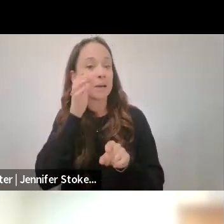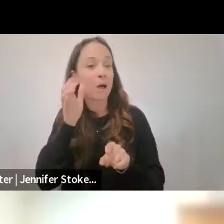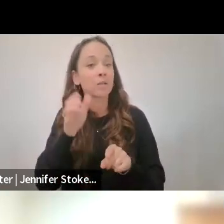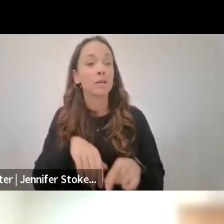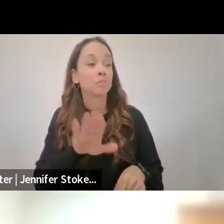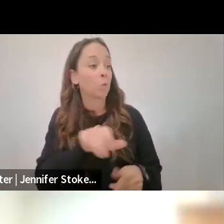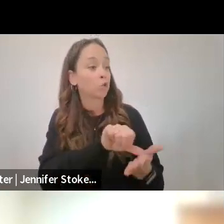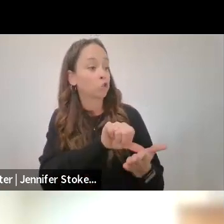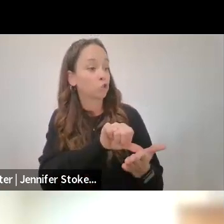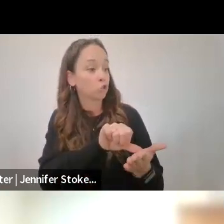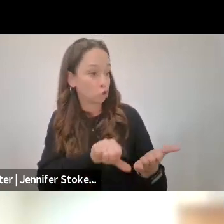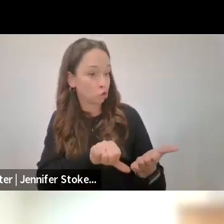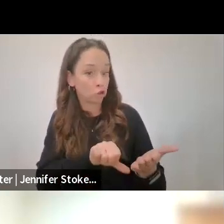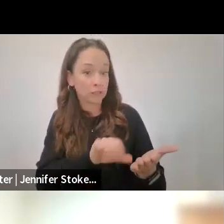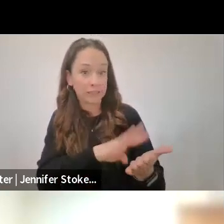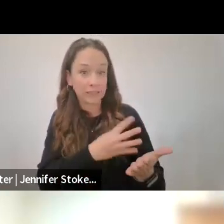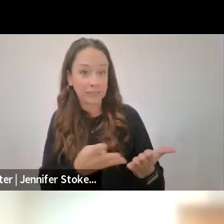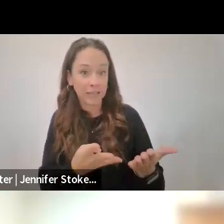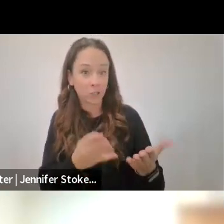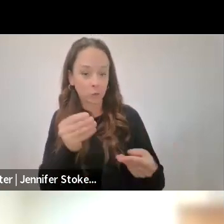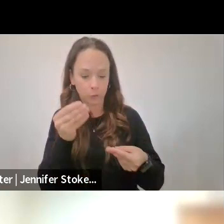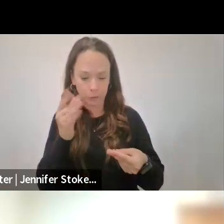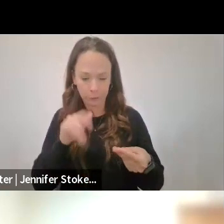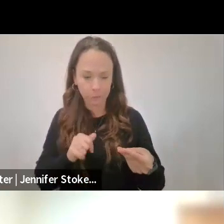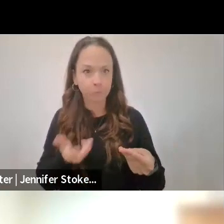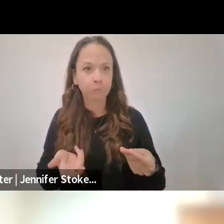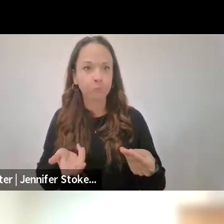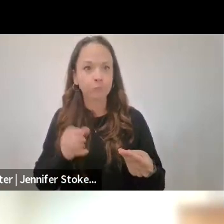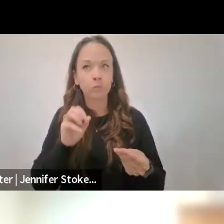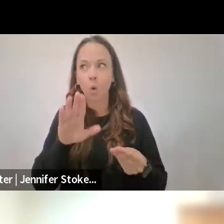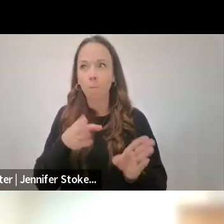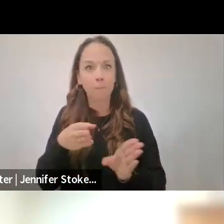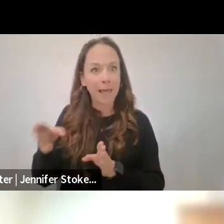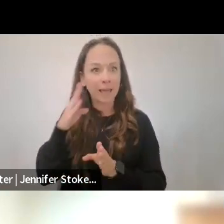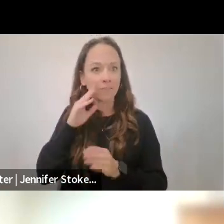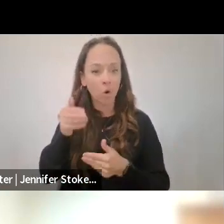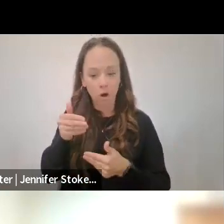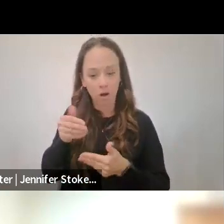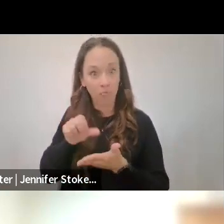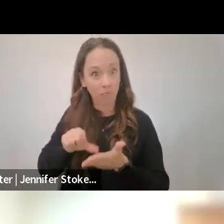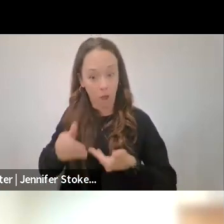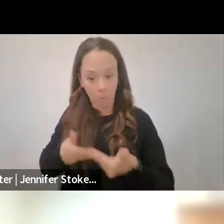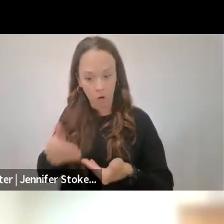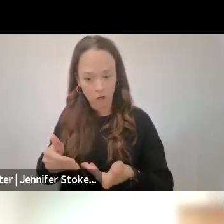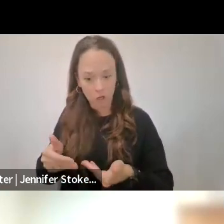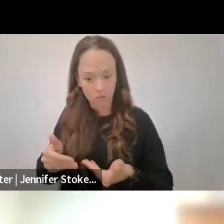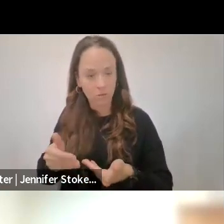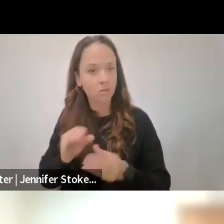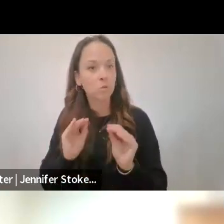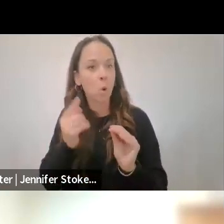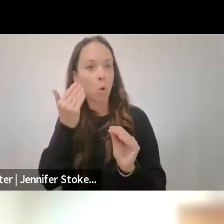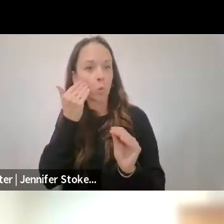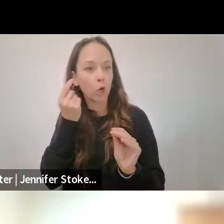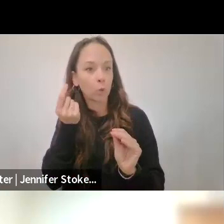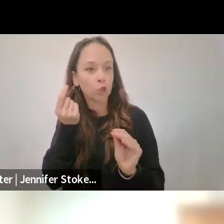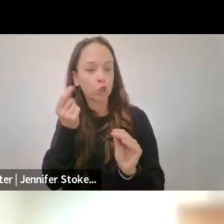surgery schedule in the morning or a plan for an operation, right? Nobody would know what to do and everybody would do it a little differently probably. So I